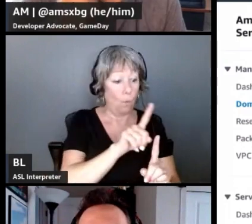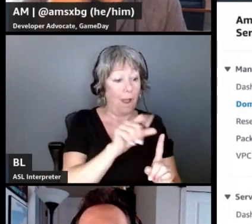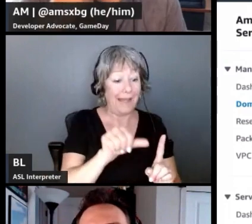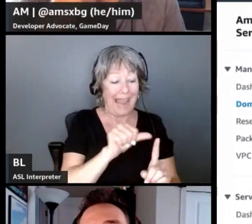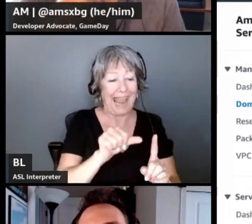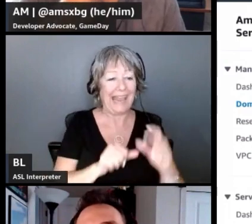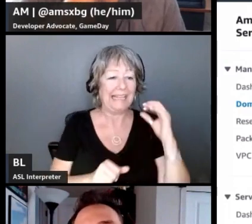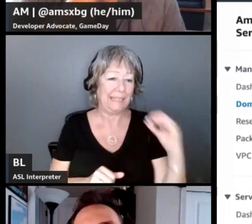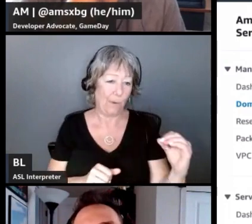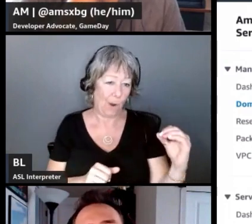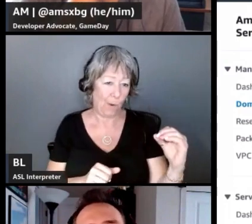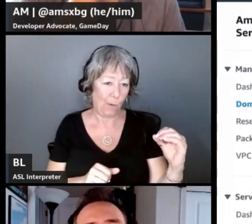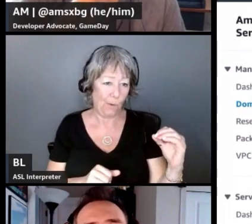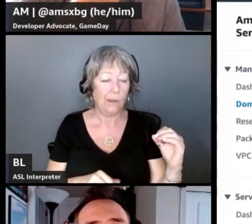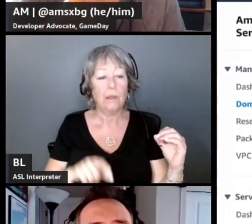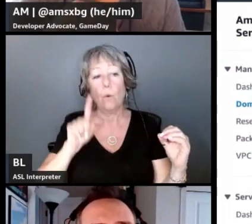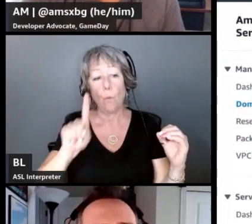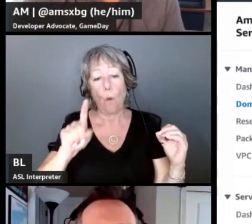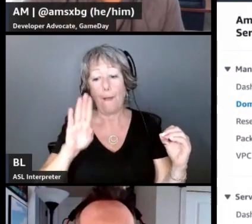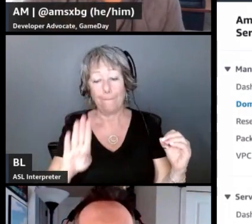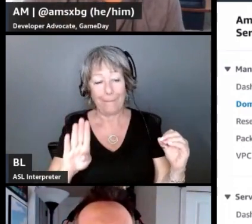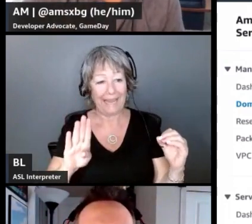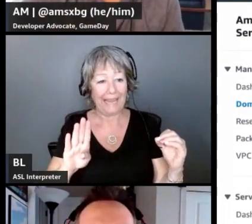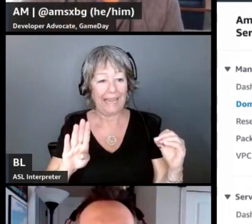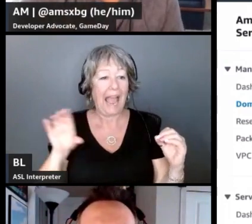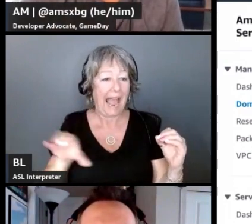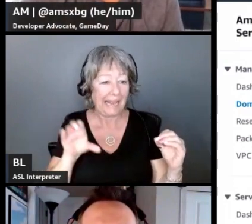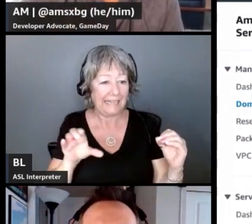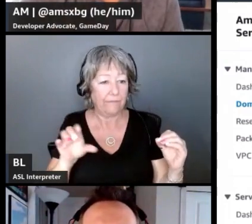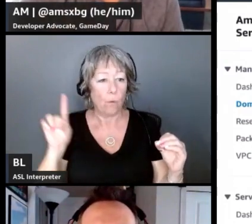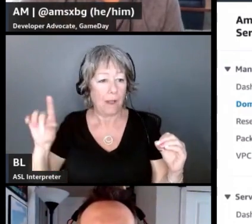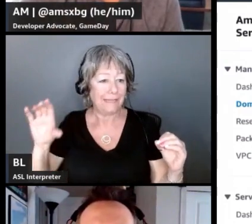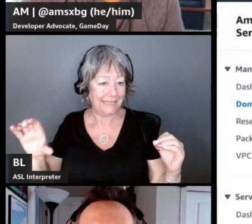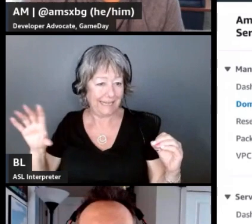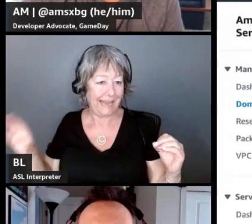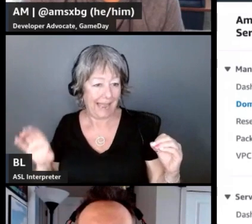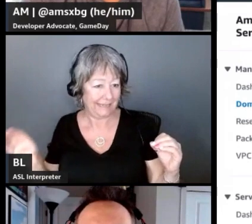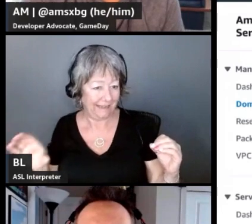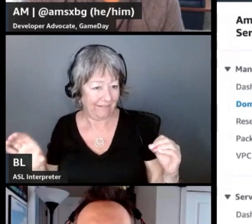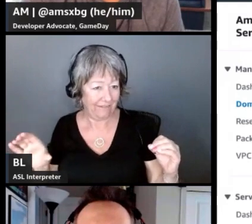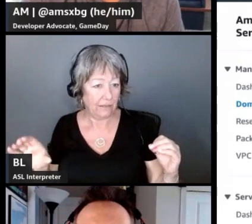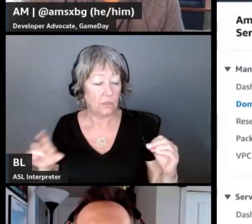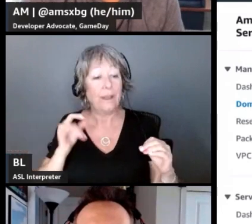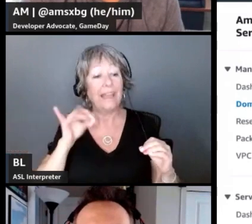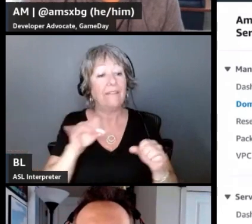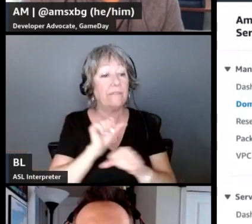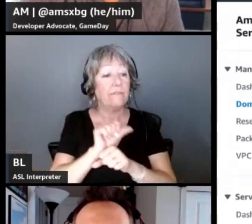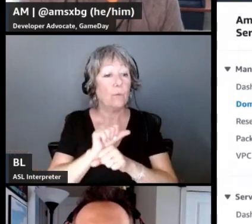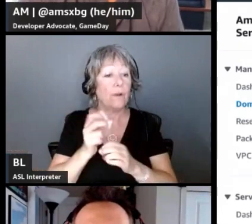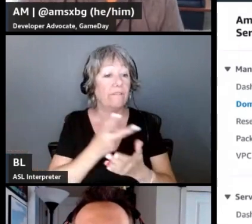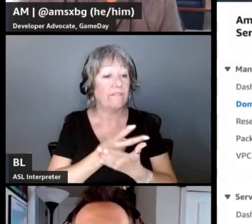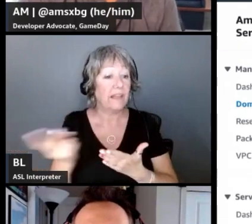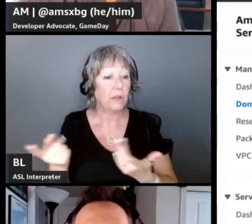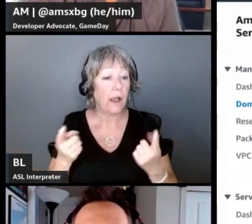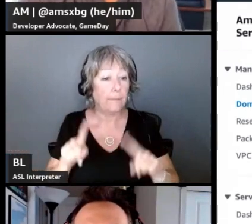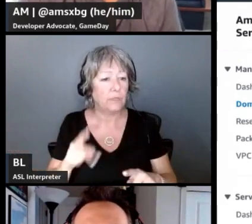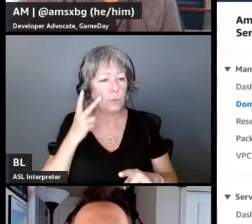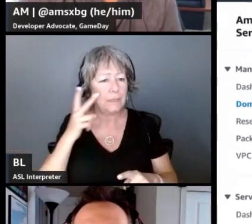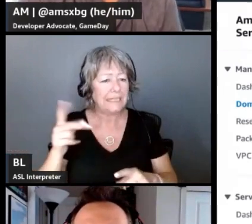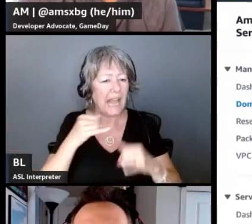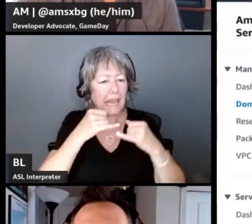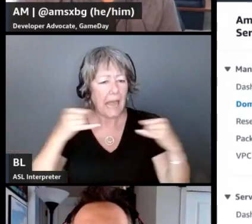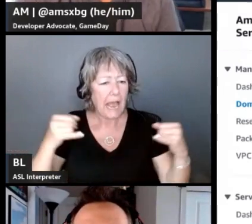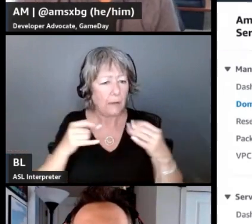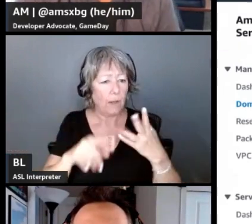now 1A is in standby. So if and when an event happens, let's say a node failures happen, you will see a line somewhere in between like